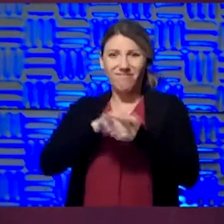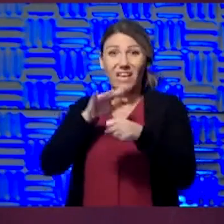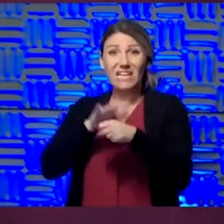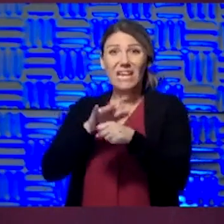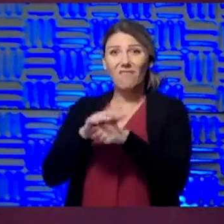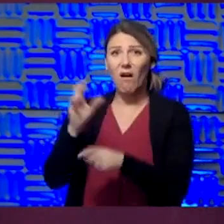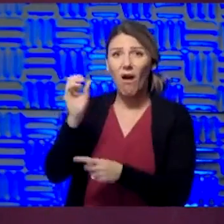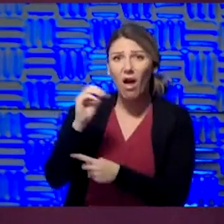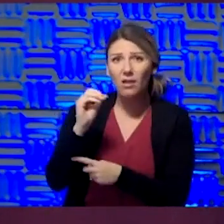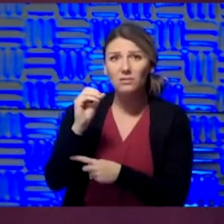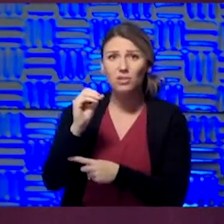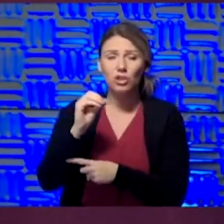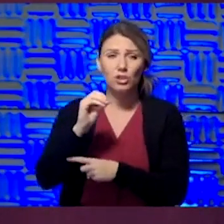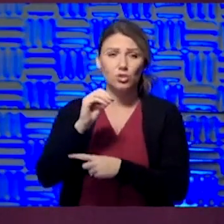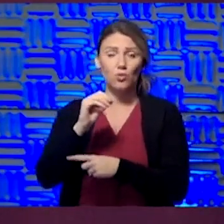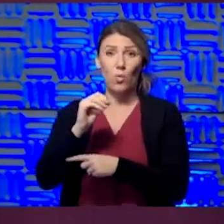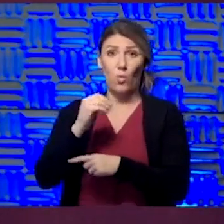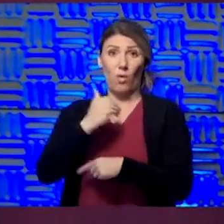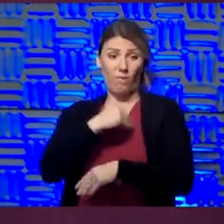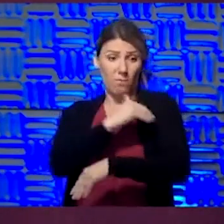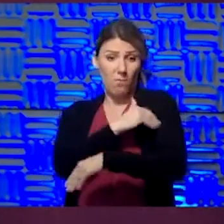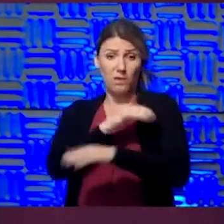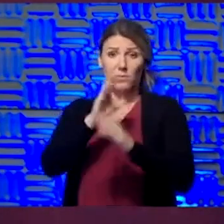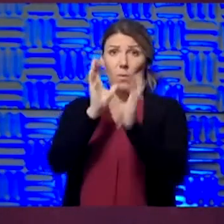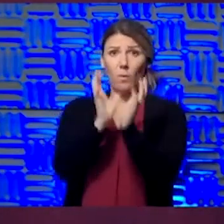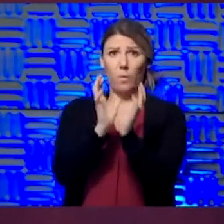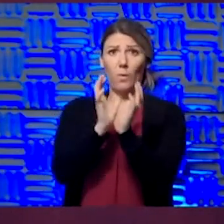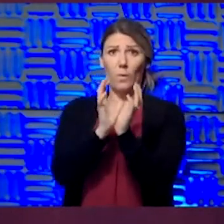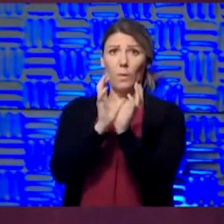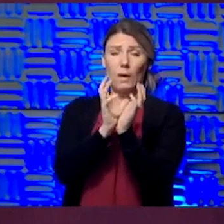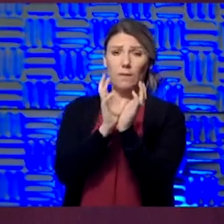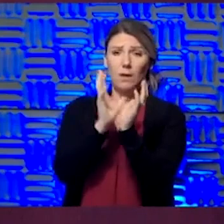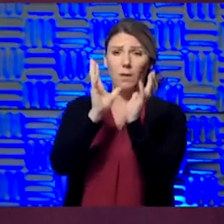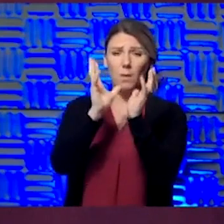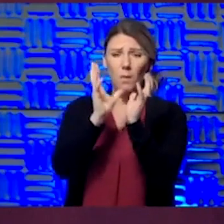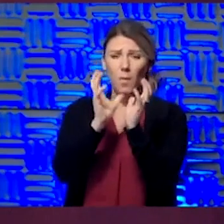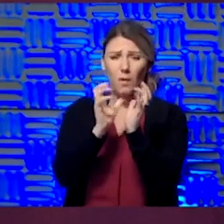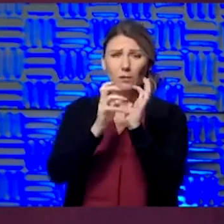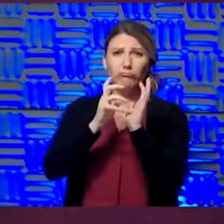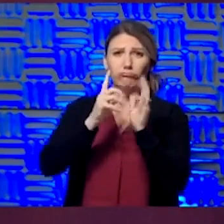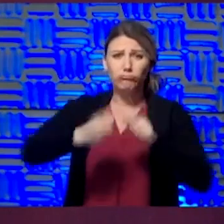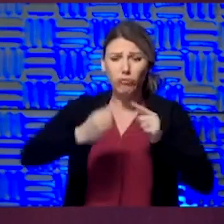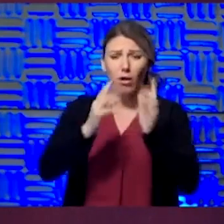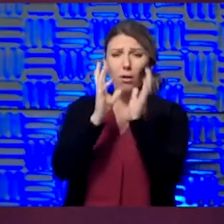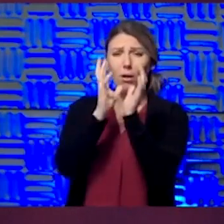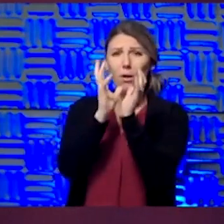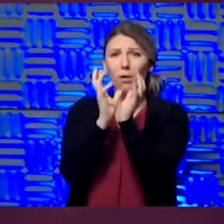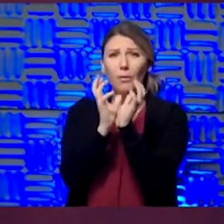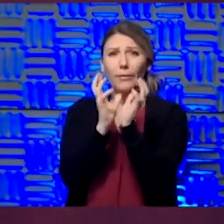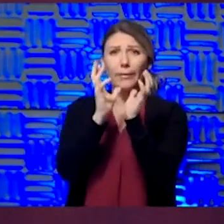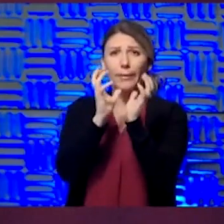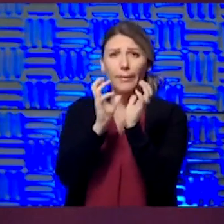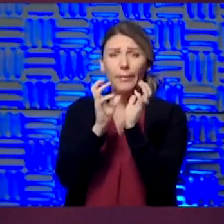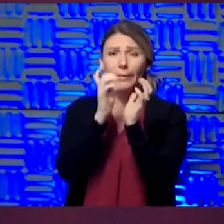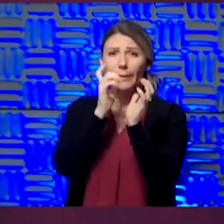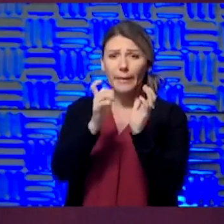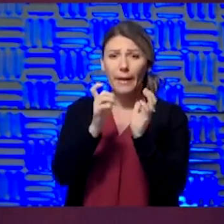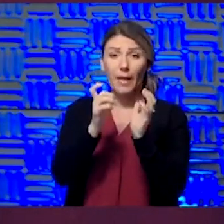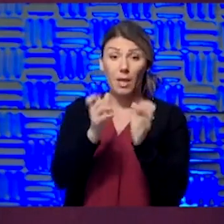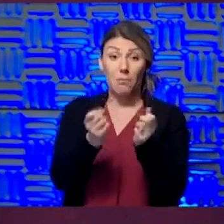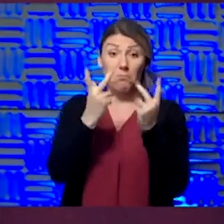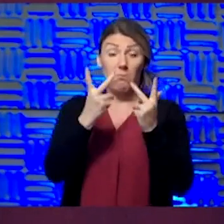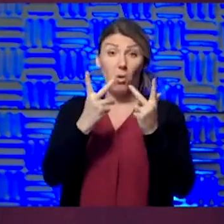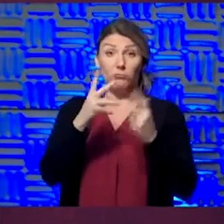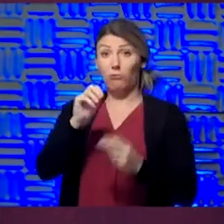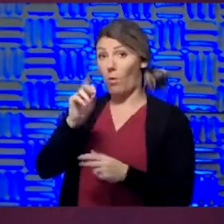further affects the muscle in the supply and demand mismatch. And patients, when they go into multi-organ failure, the